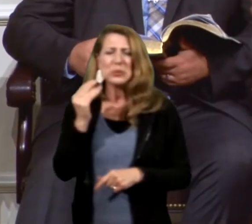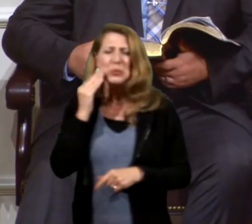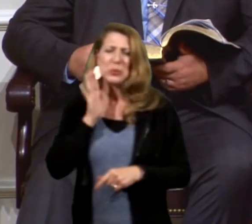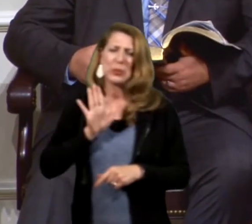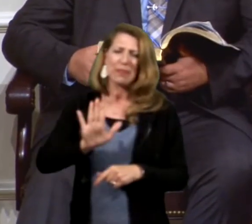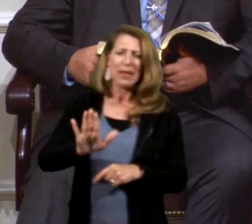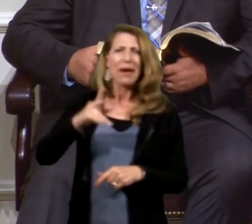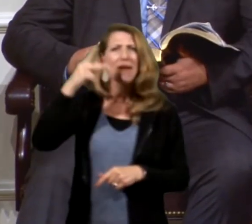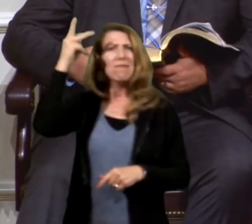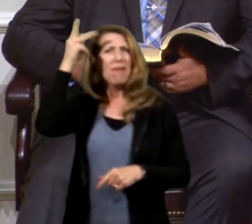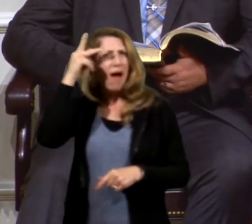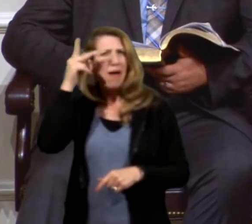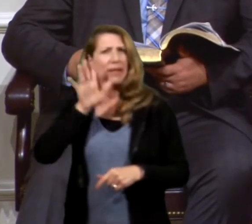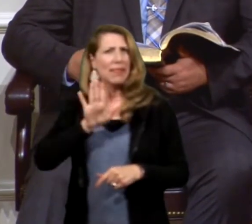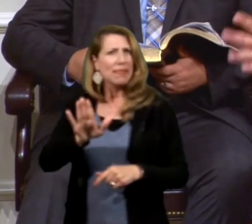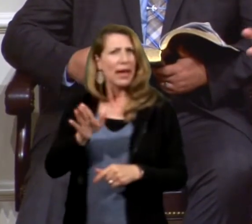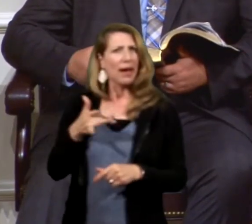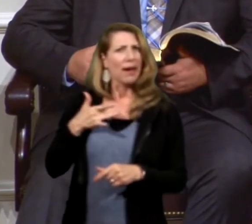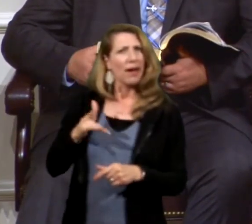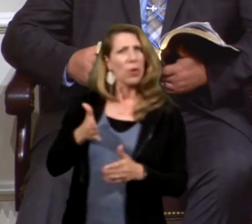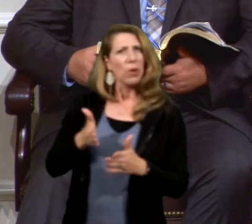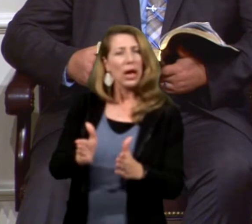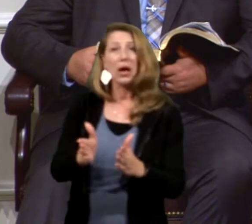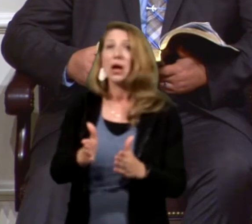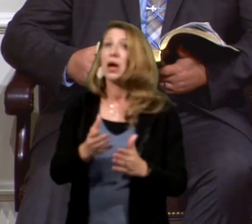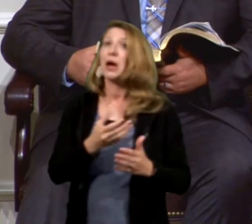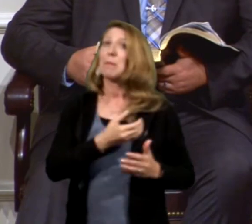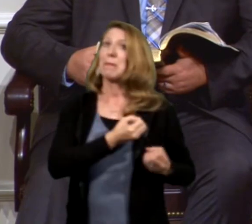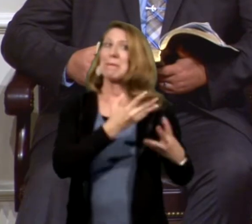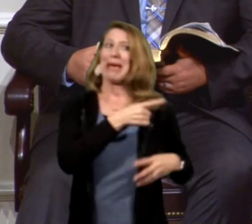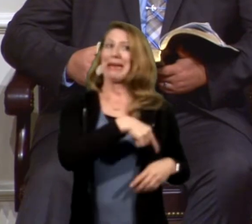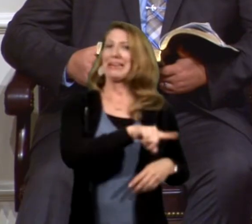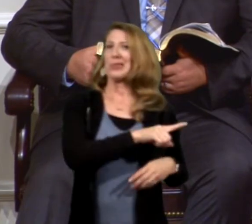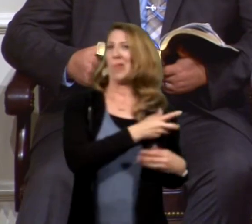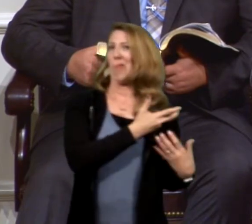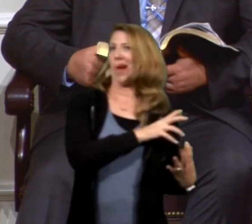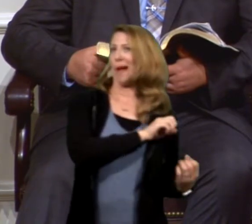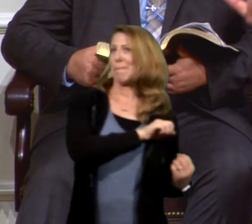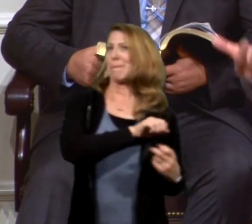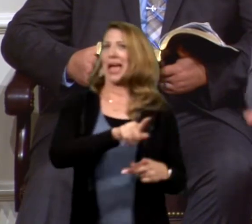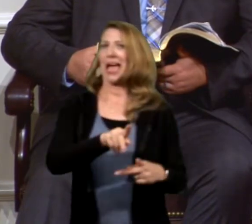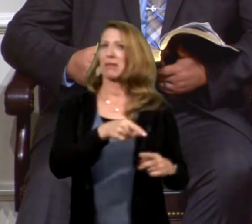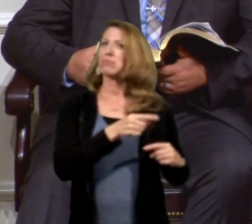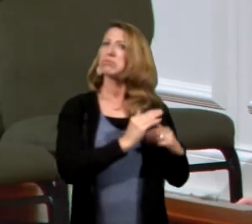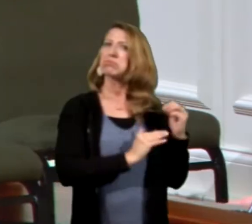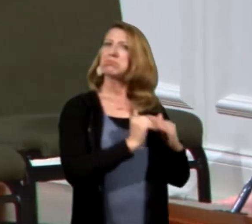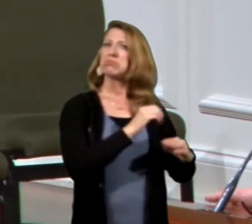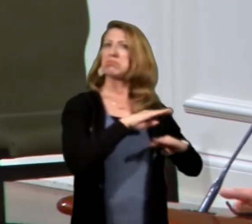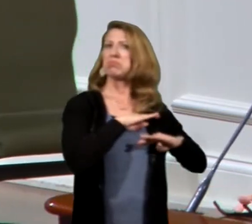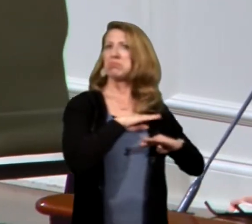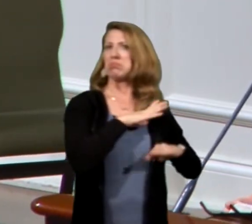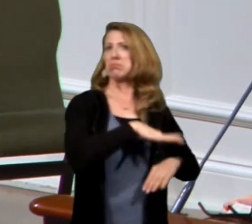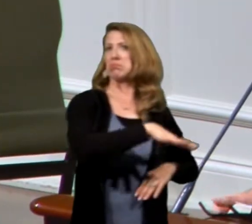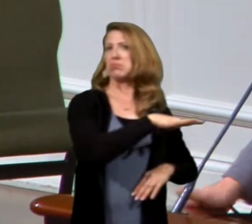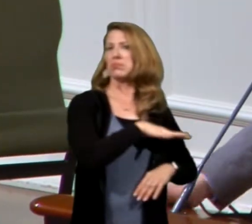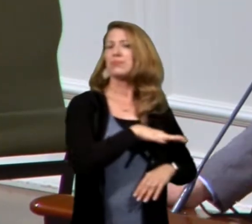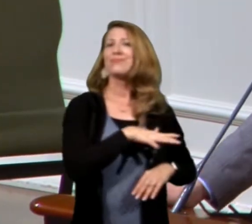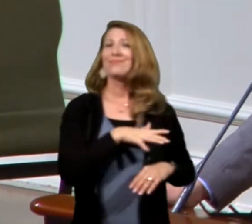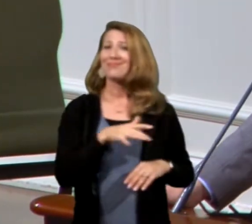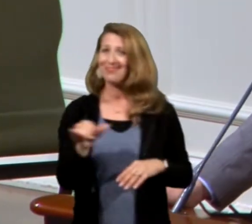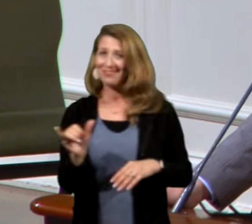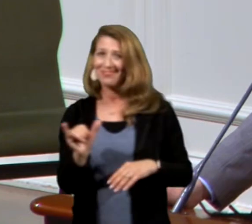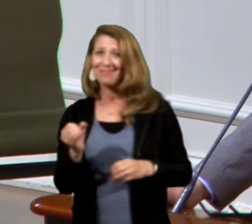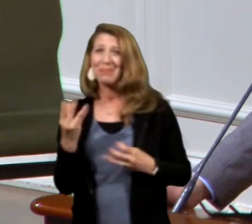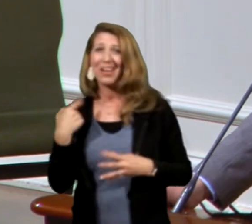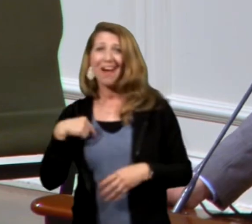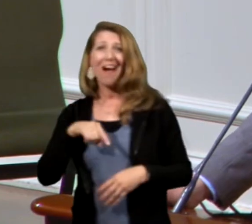the philosophies. And a lot of them didn't want to go back because they were very comfortable. And, of course, we oftentimes live our Christian life. We